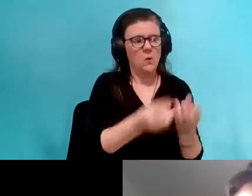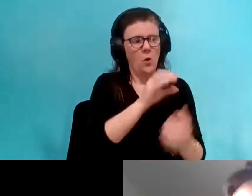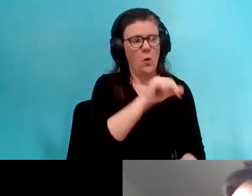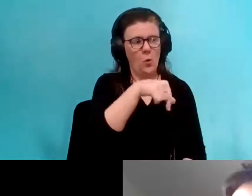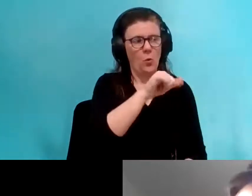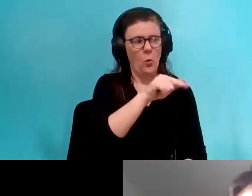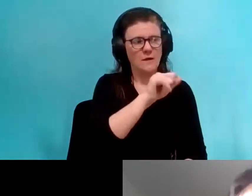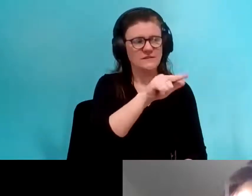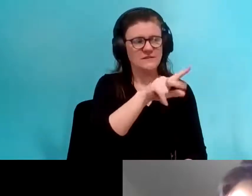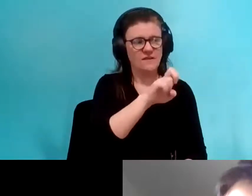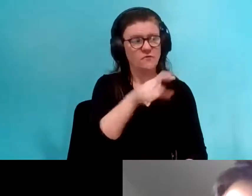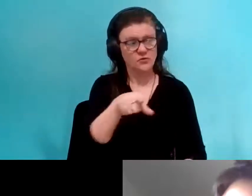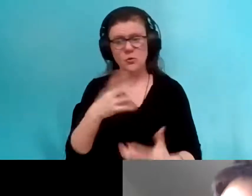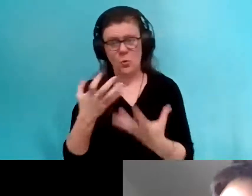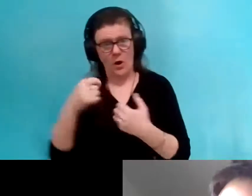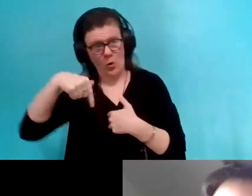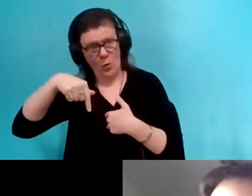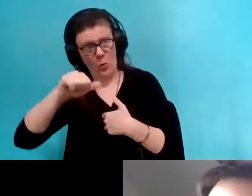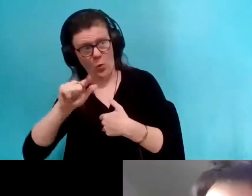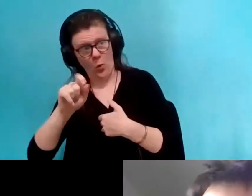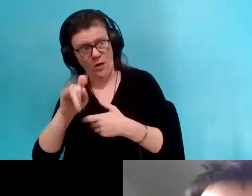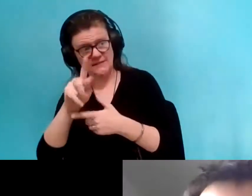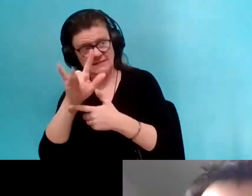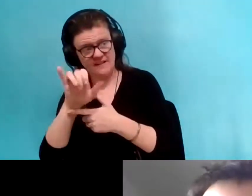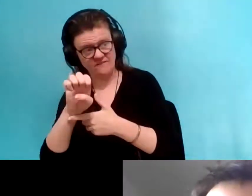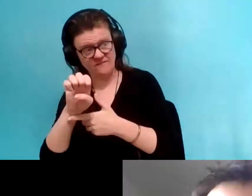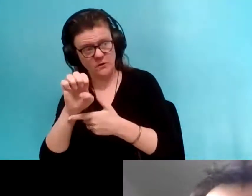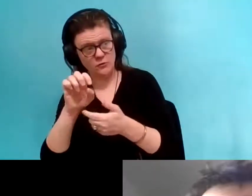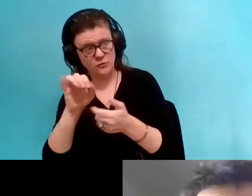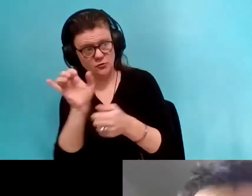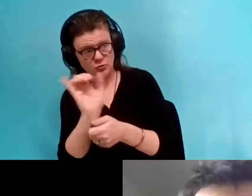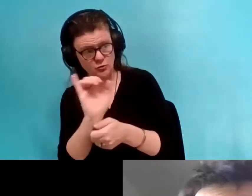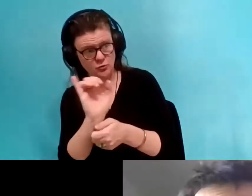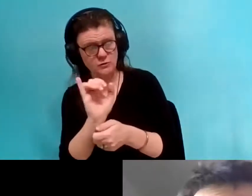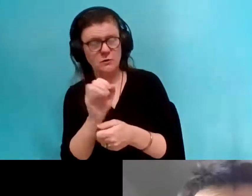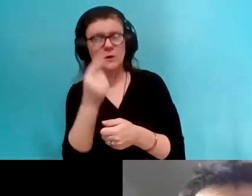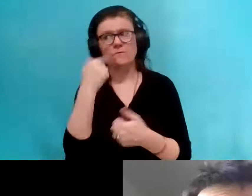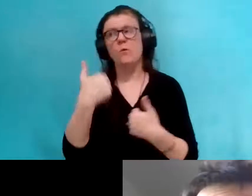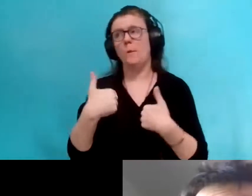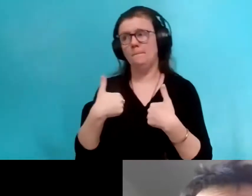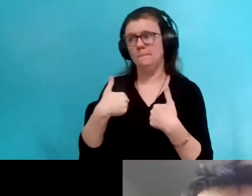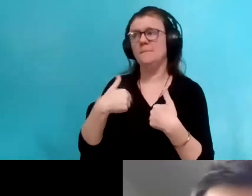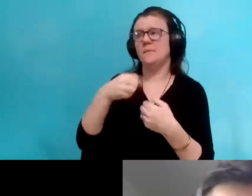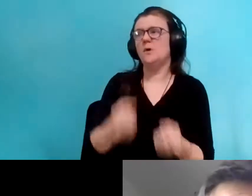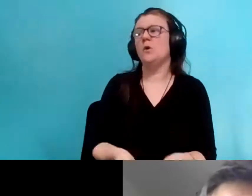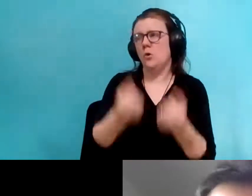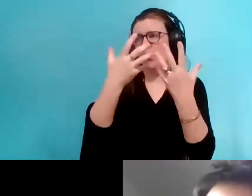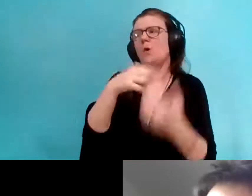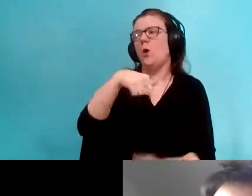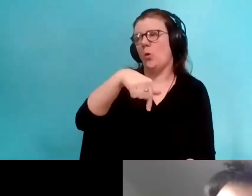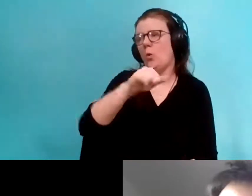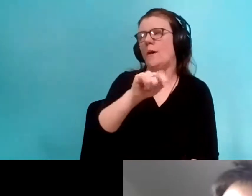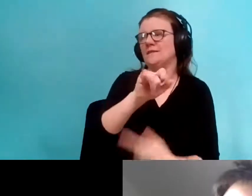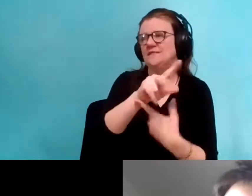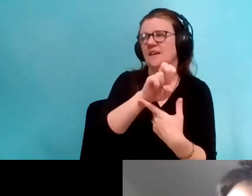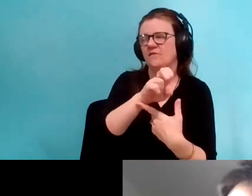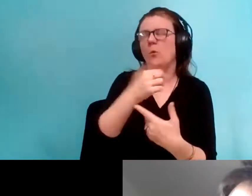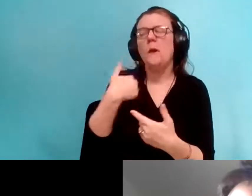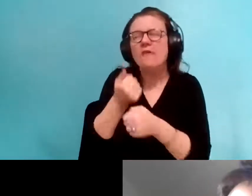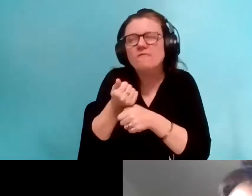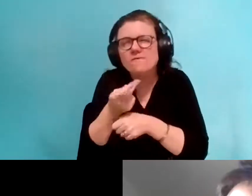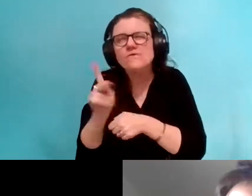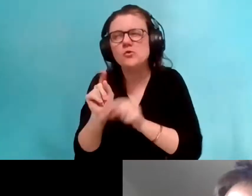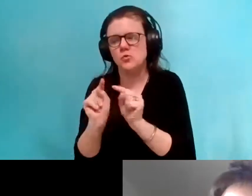mainly quantitative data? We tend to do. I mean, it's primarily quantitative, but we do have some qualitative